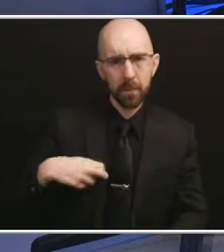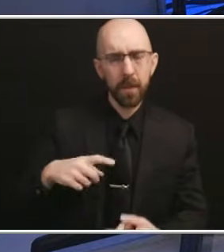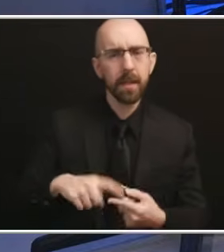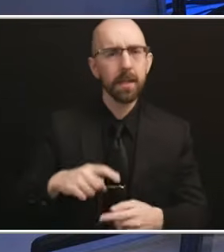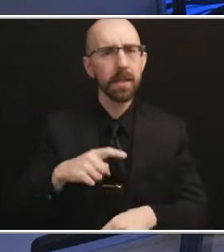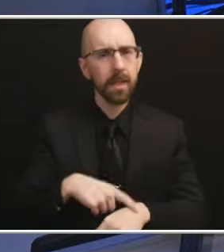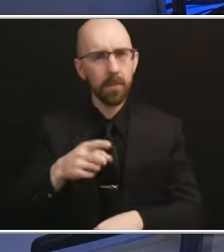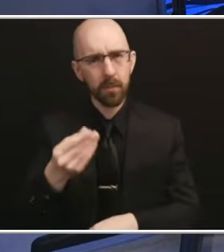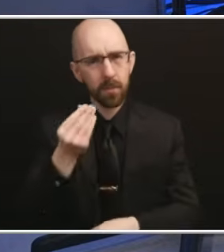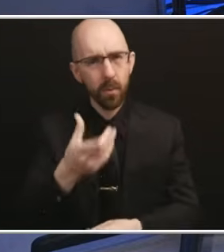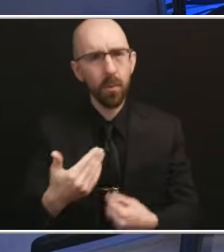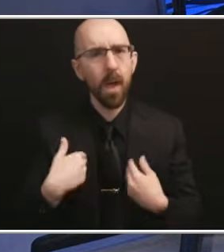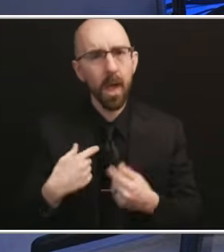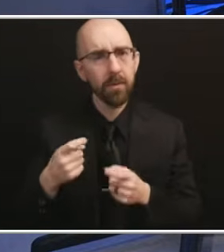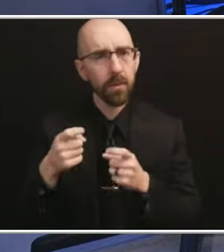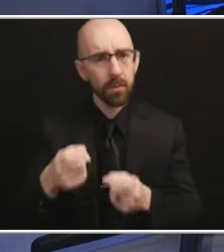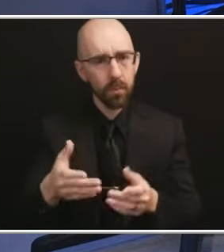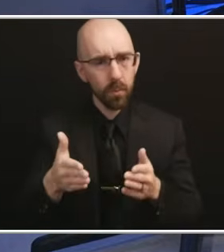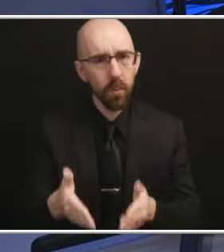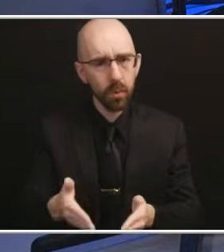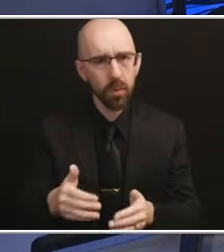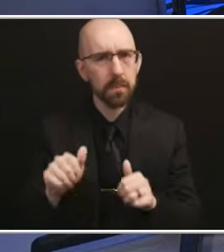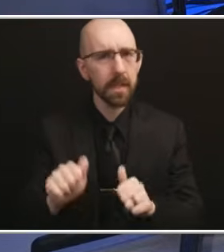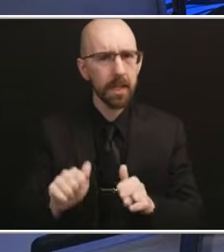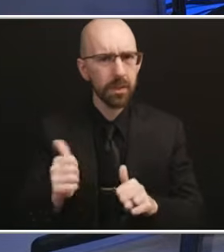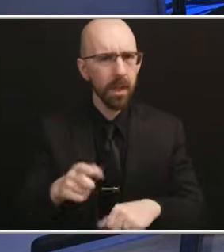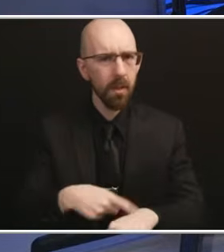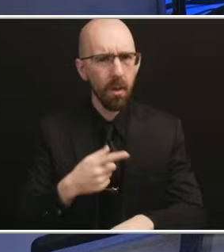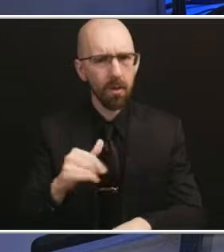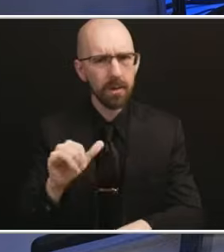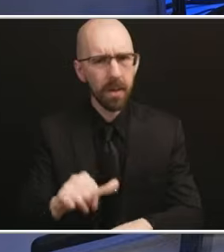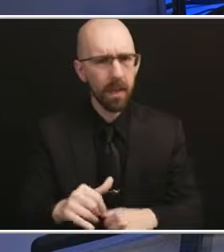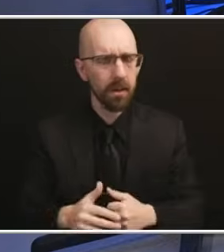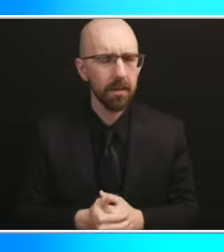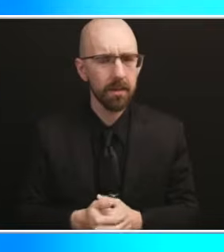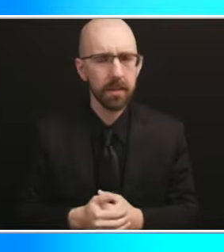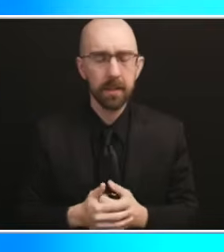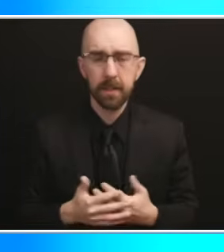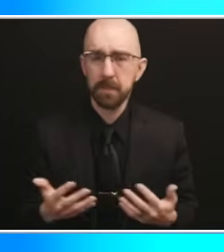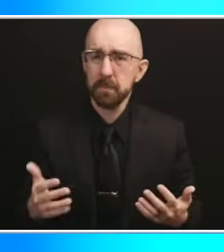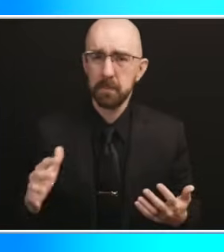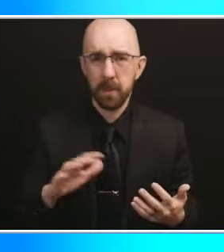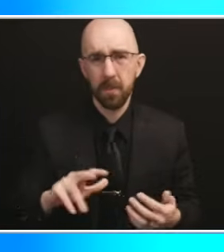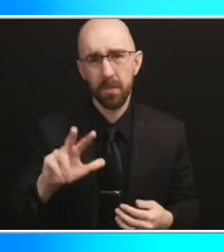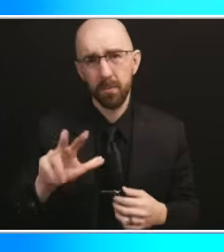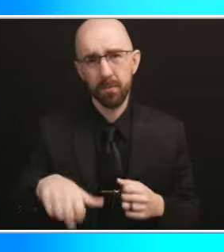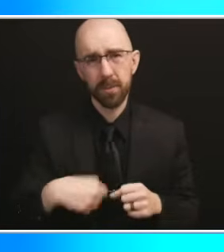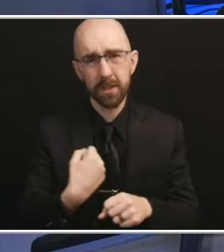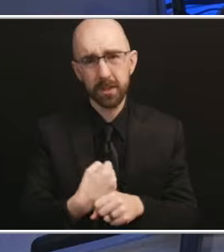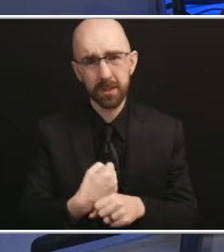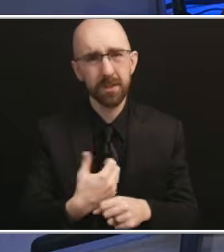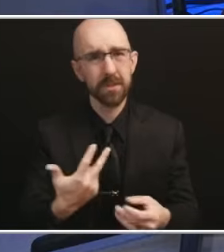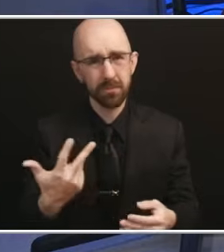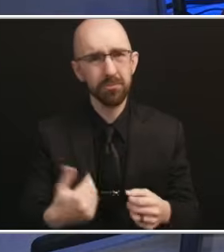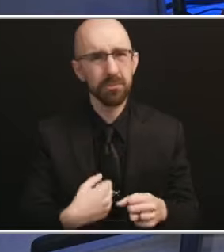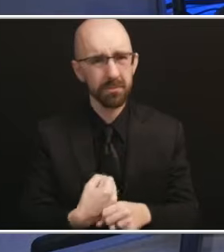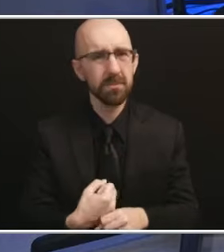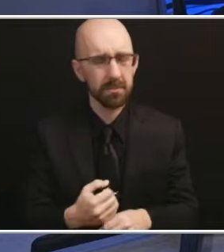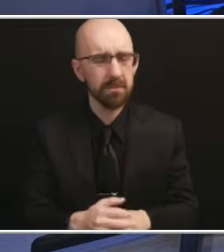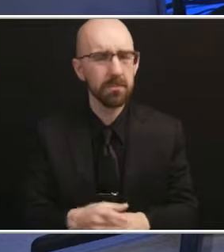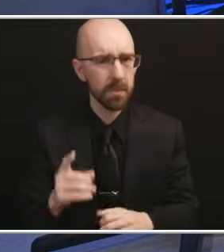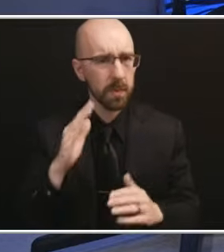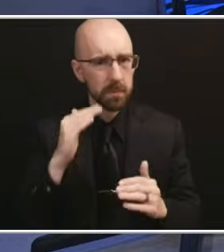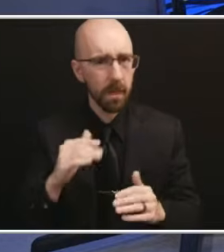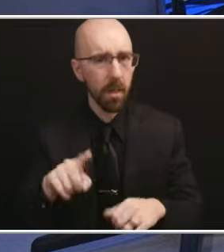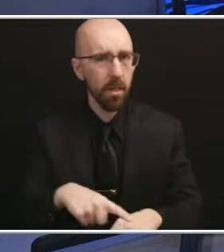have a donor potentially, how long was that? About 3 years. About 3 years? Yeah. Did you expect it to be longer or shorter, or